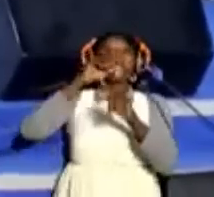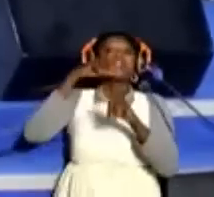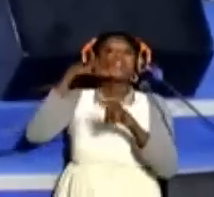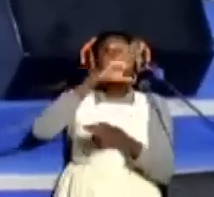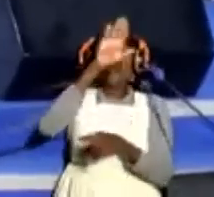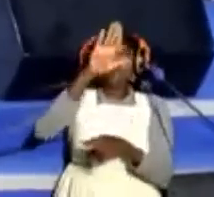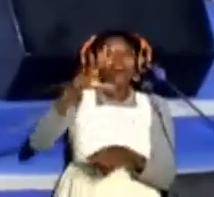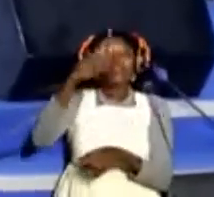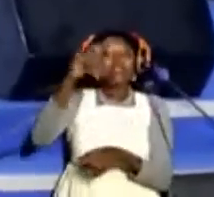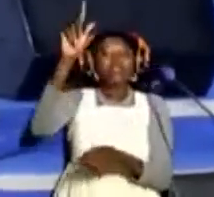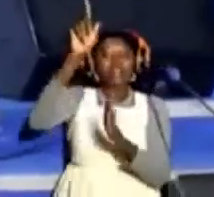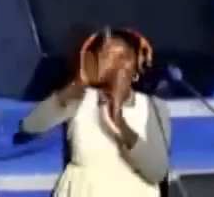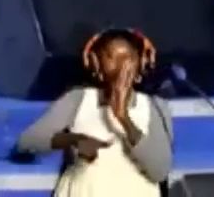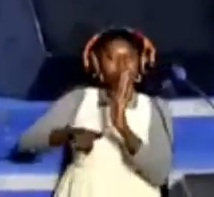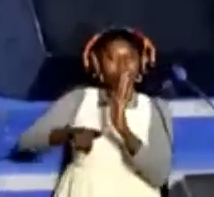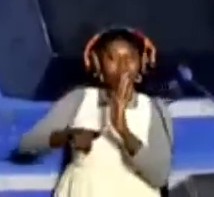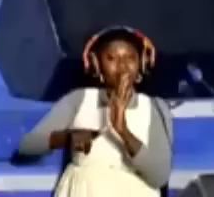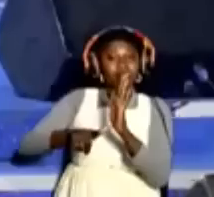Nevertheless,